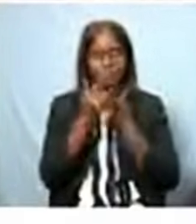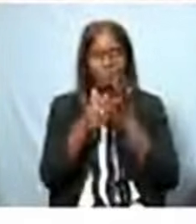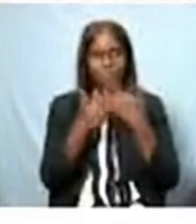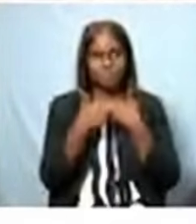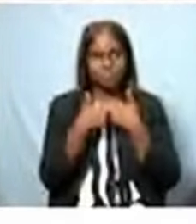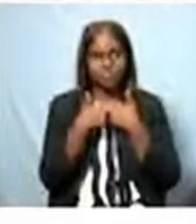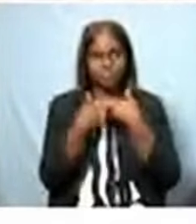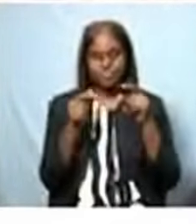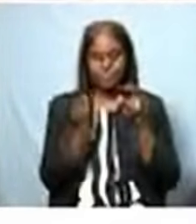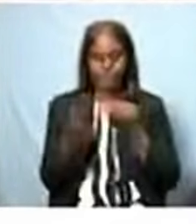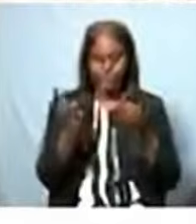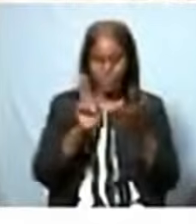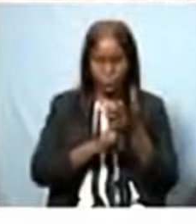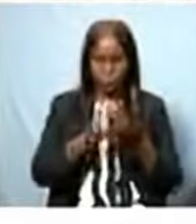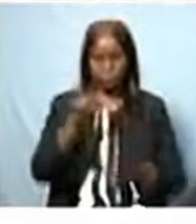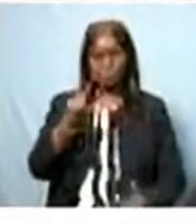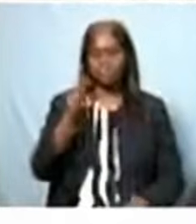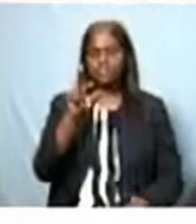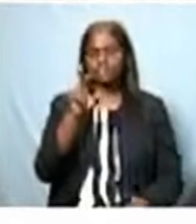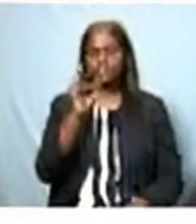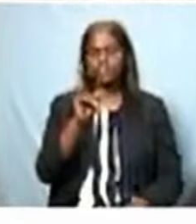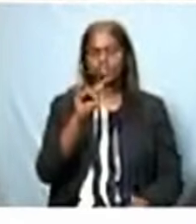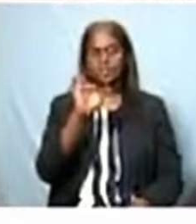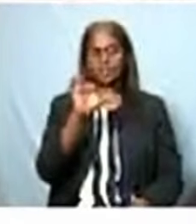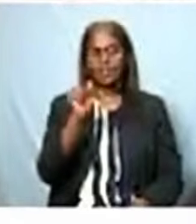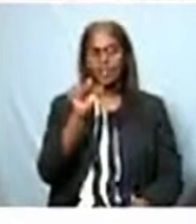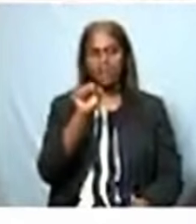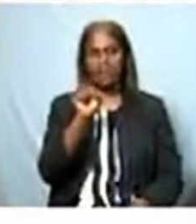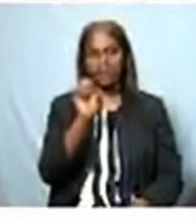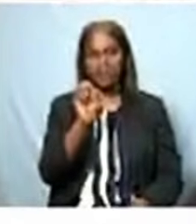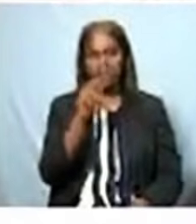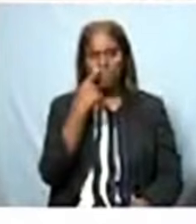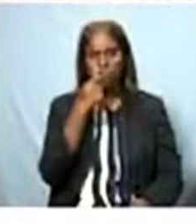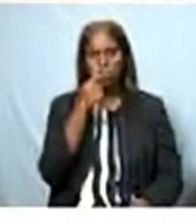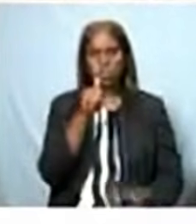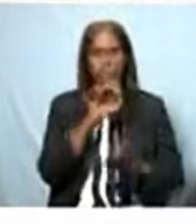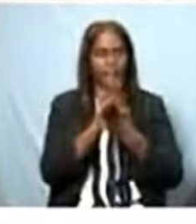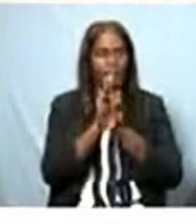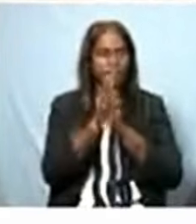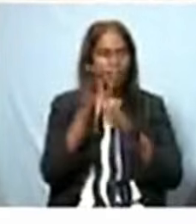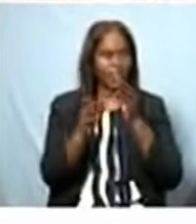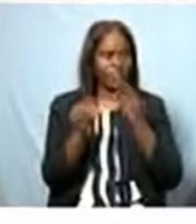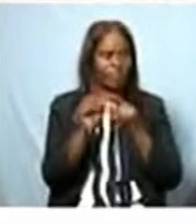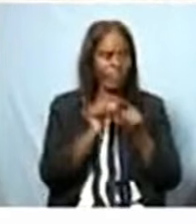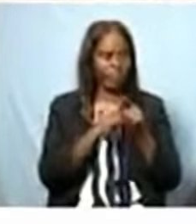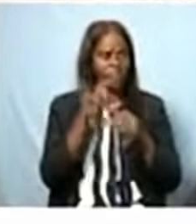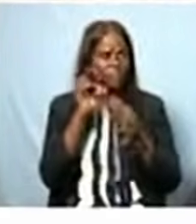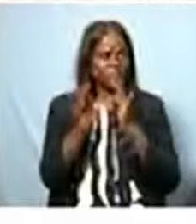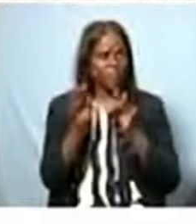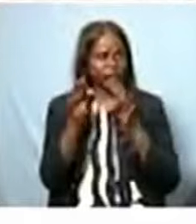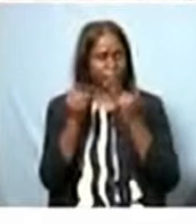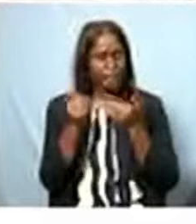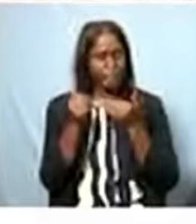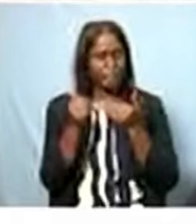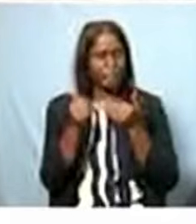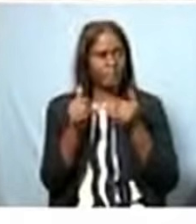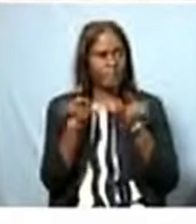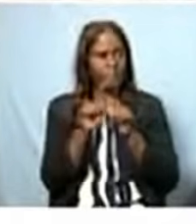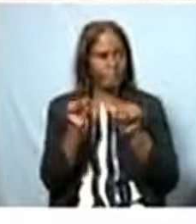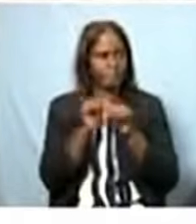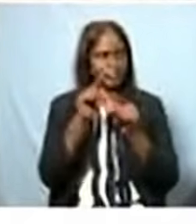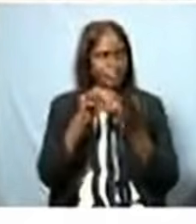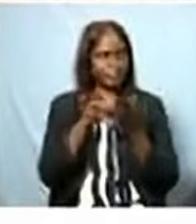a precursor to who becomes a lawyer and who doesn't become. And if that is the